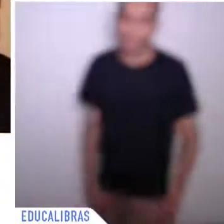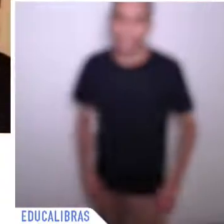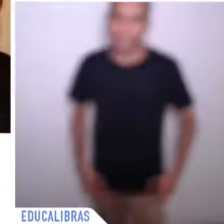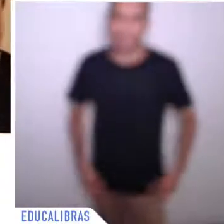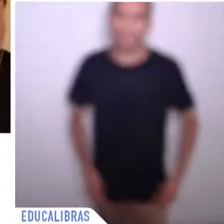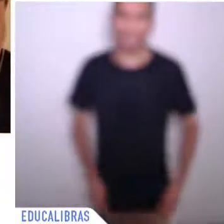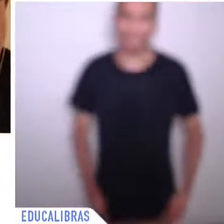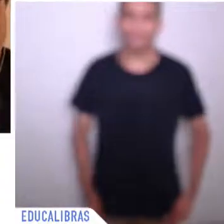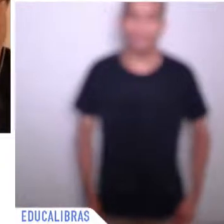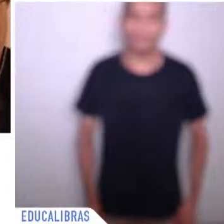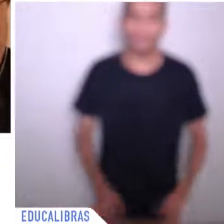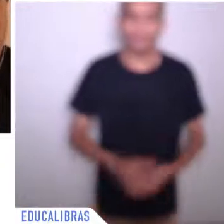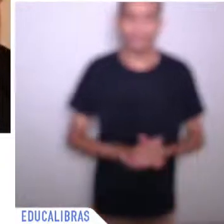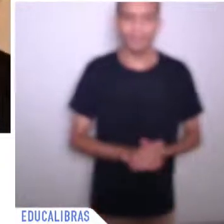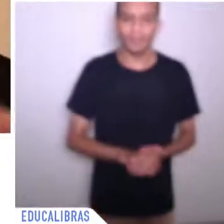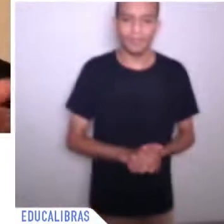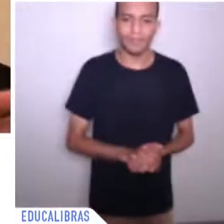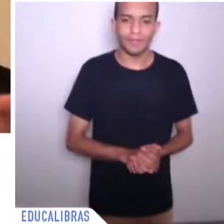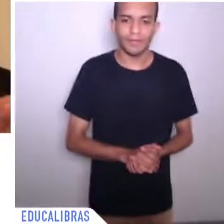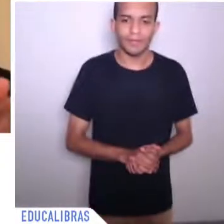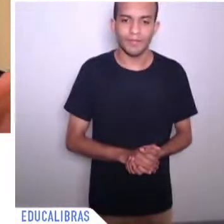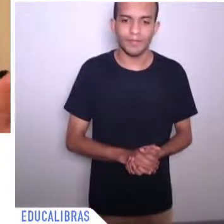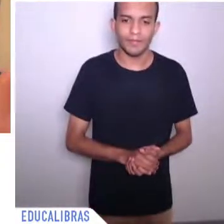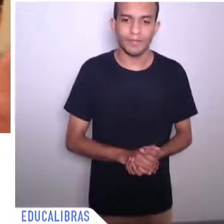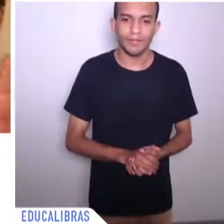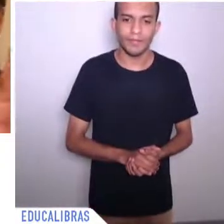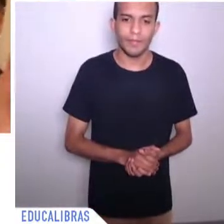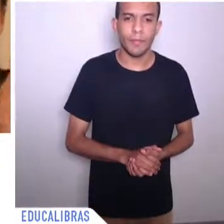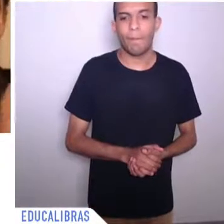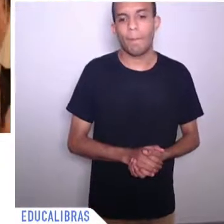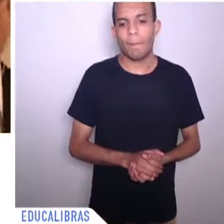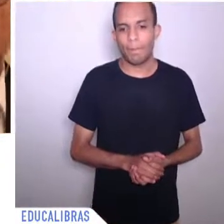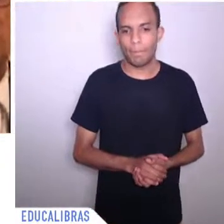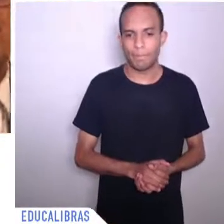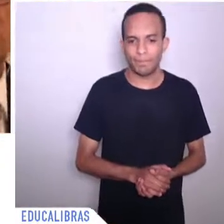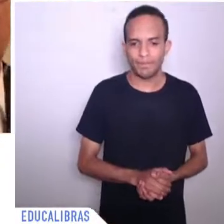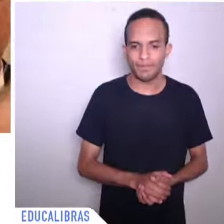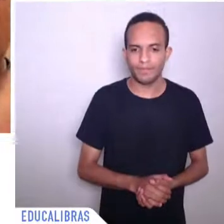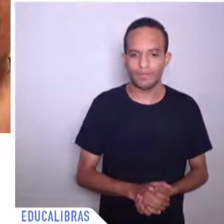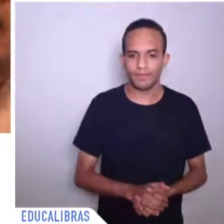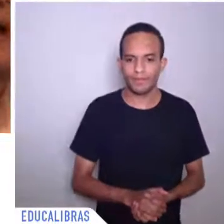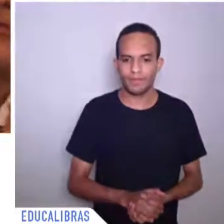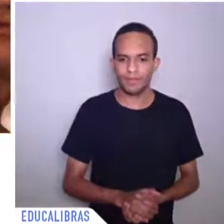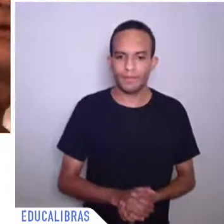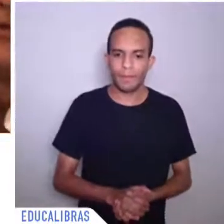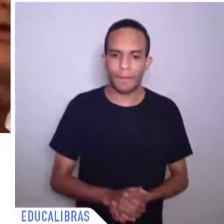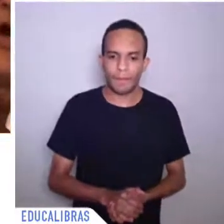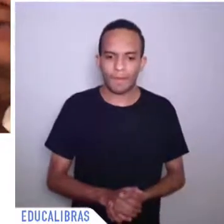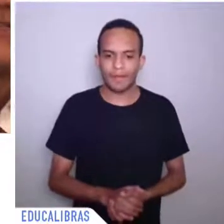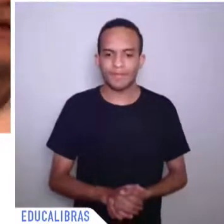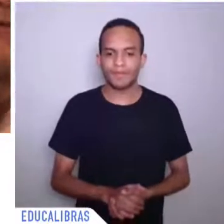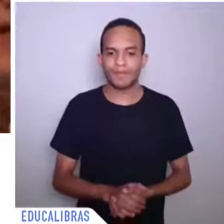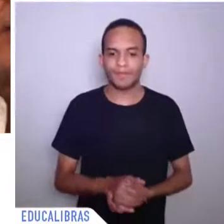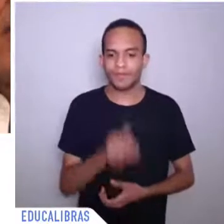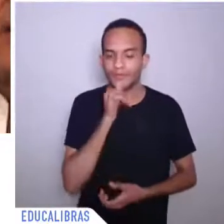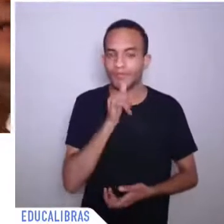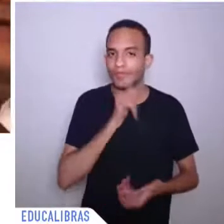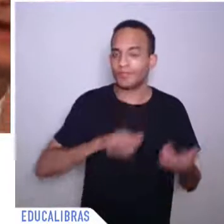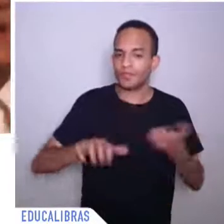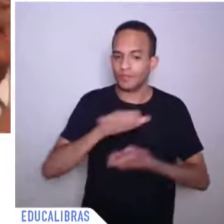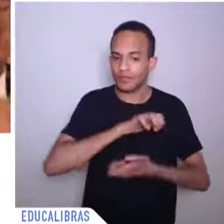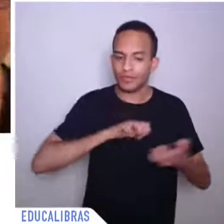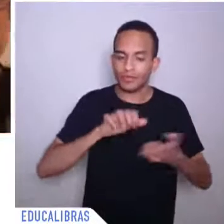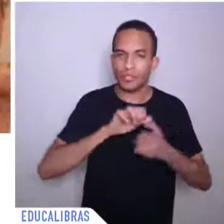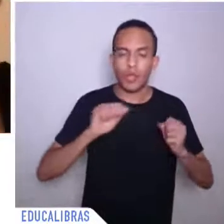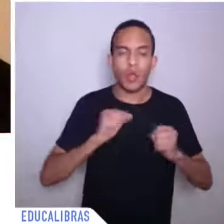going, fighting history on that. That's why they talk about that in England, considering